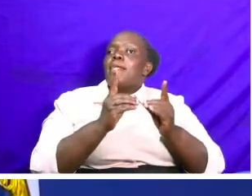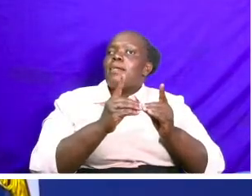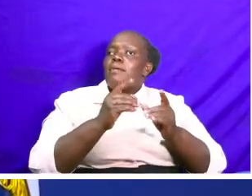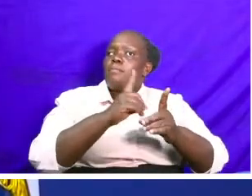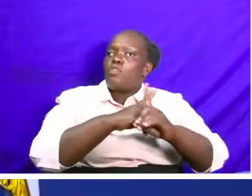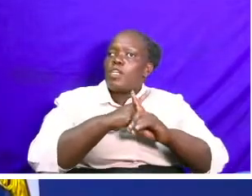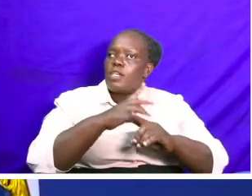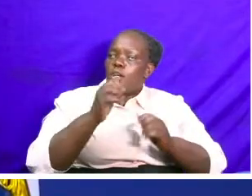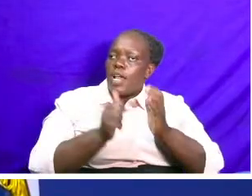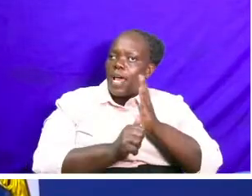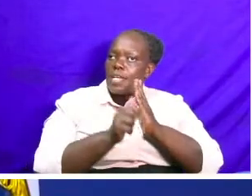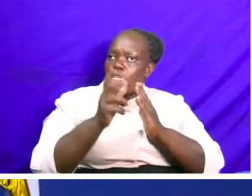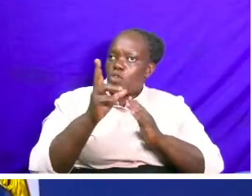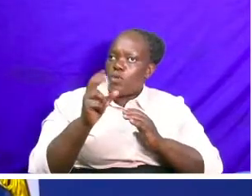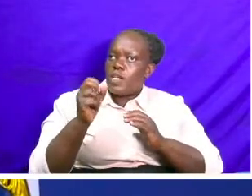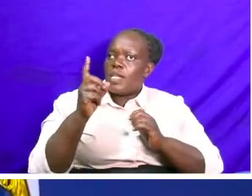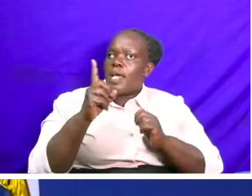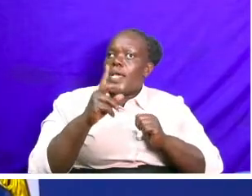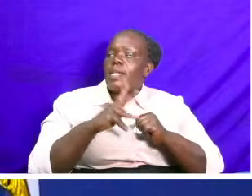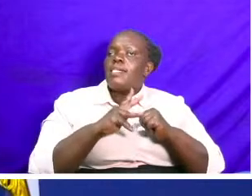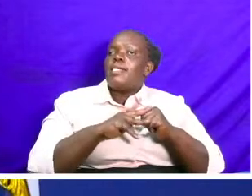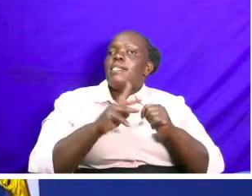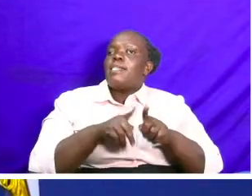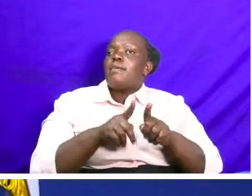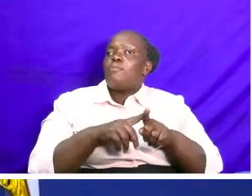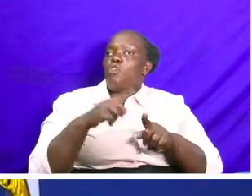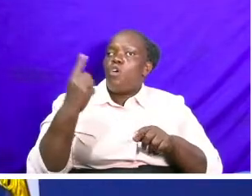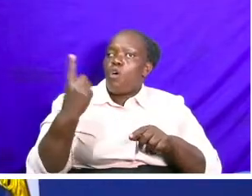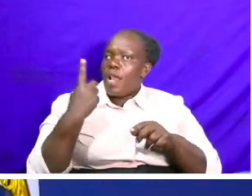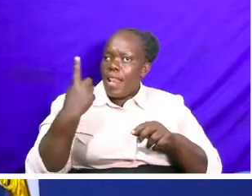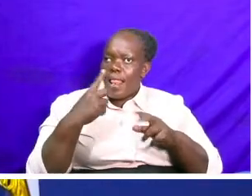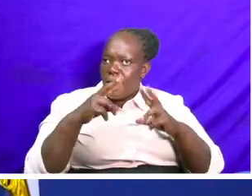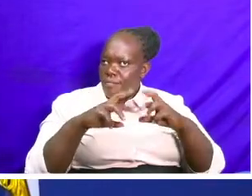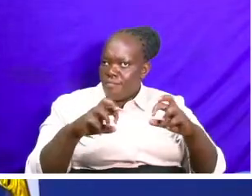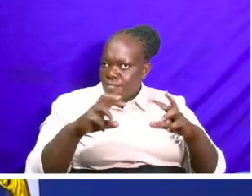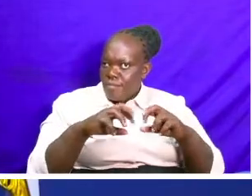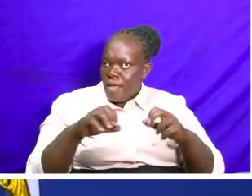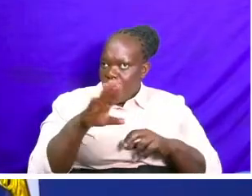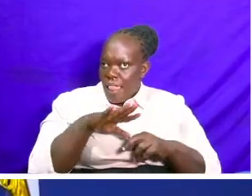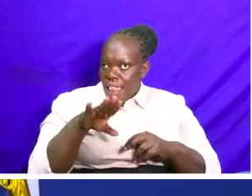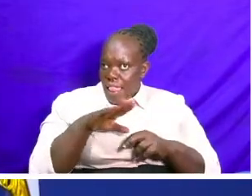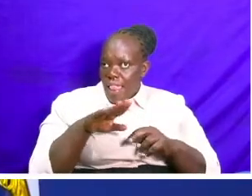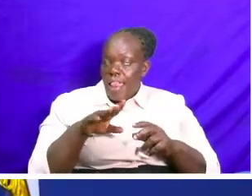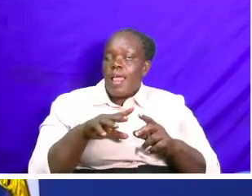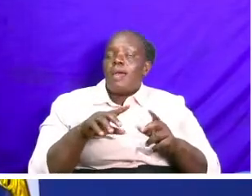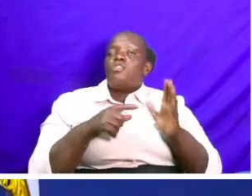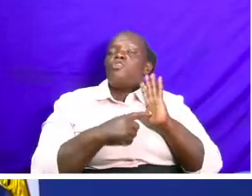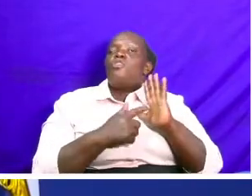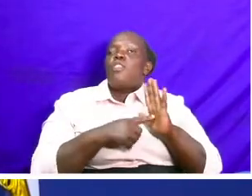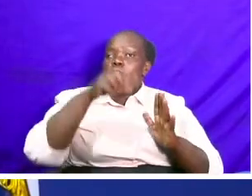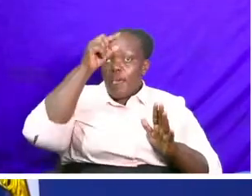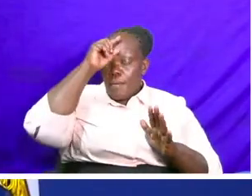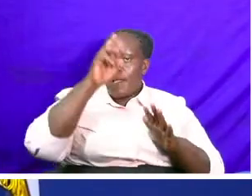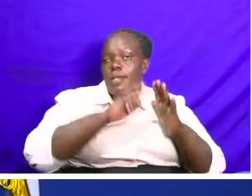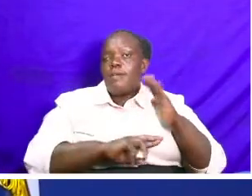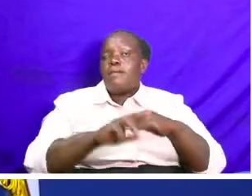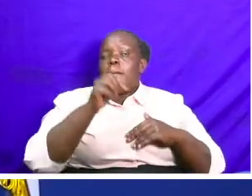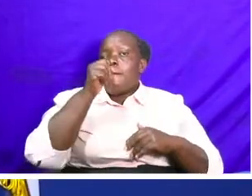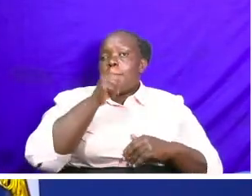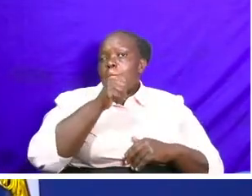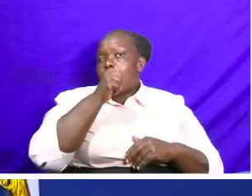2019, with public disclosures made only with explicit consent, demonstrating the government's respect for